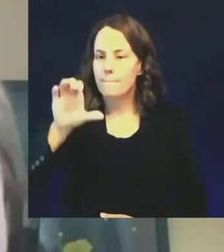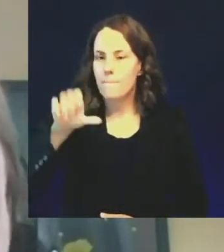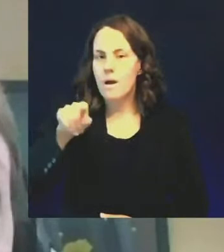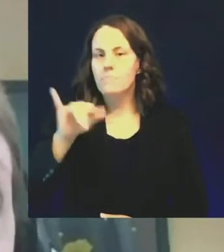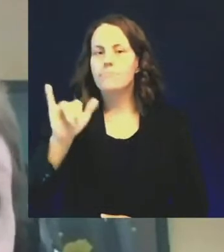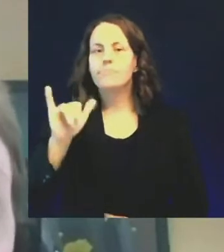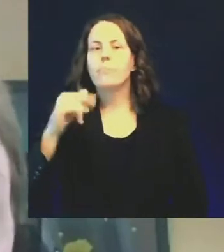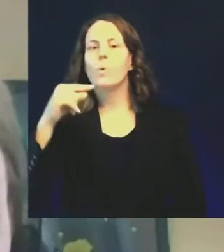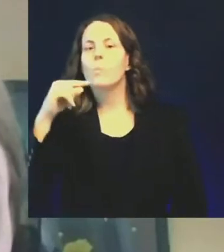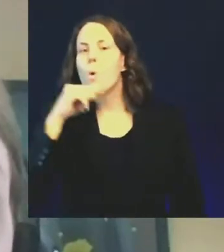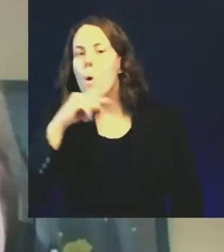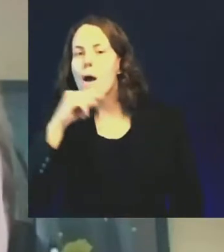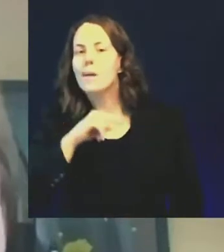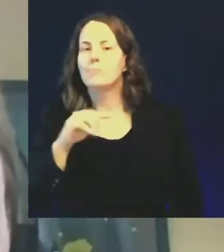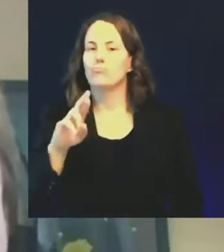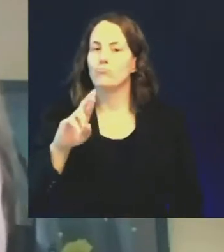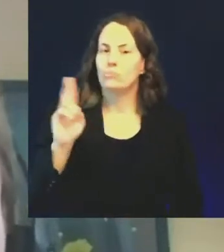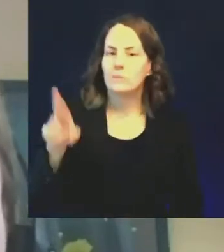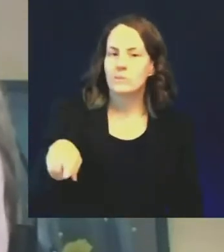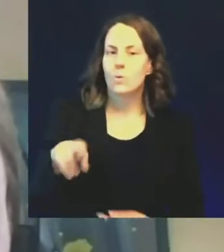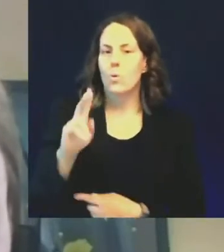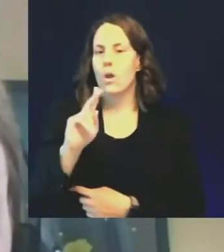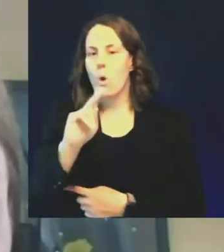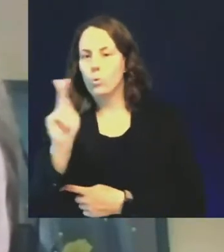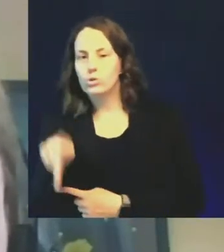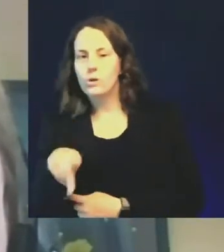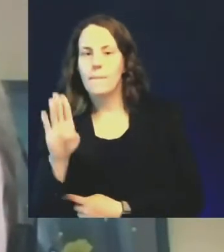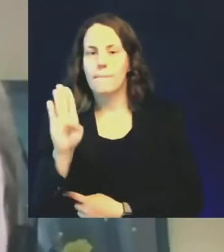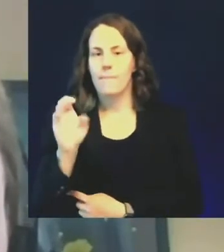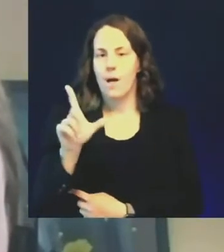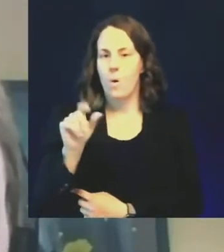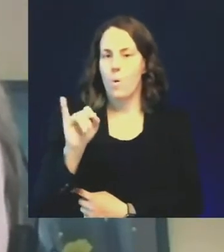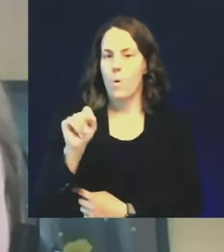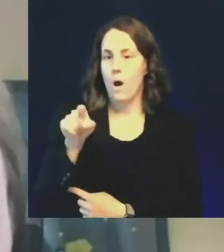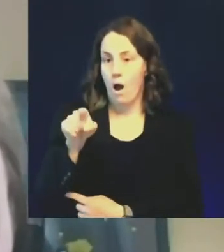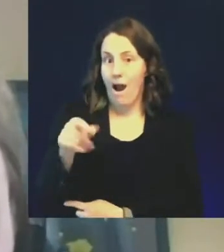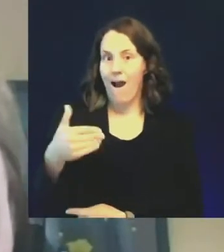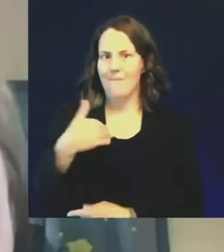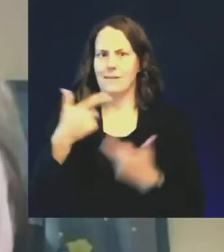Beloit, and other cities across the state,